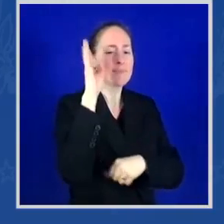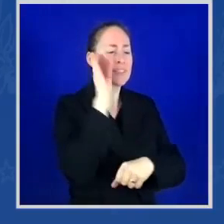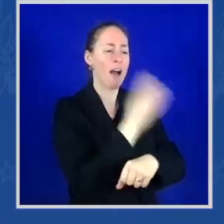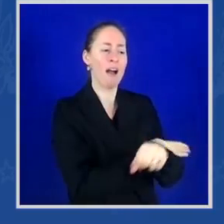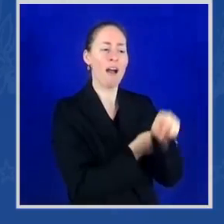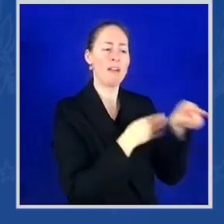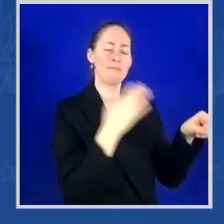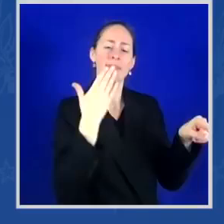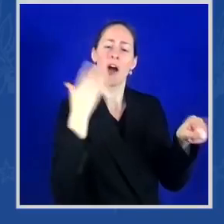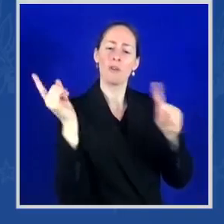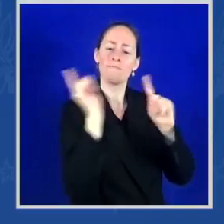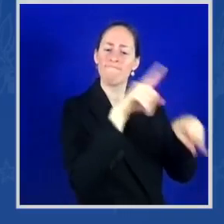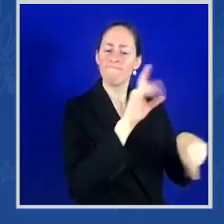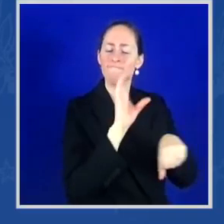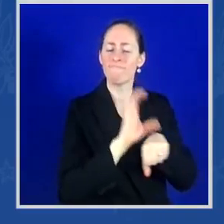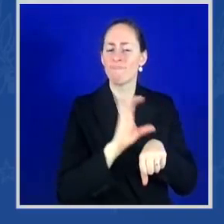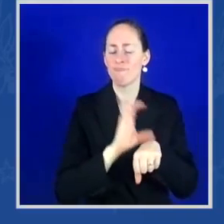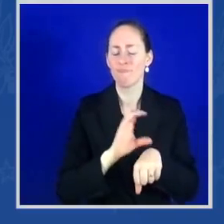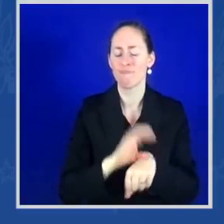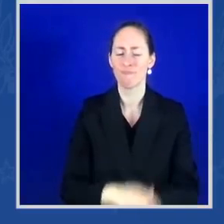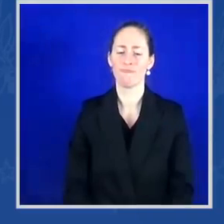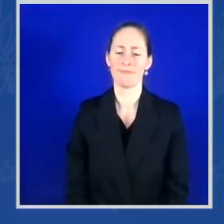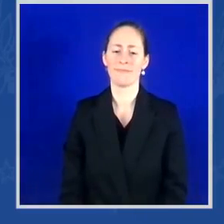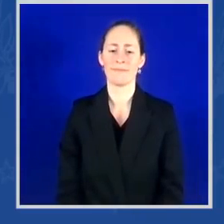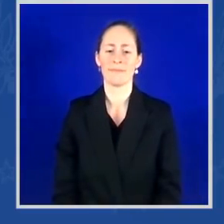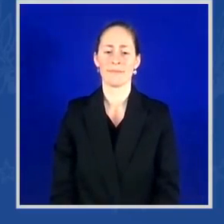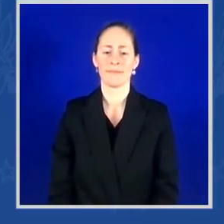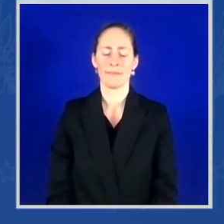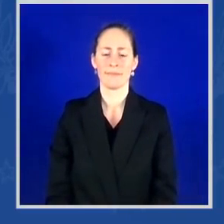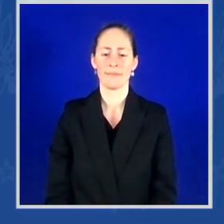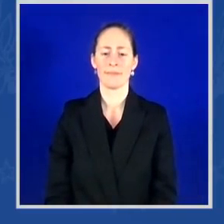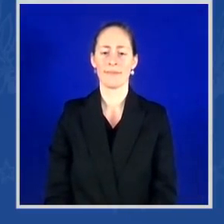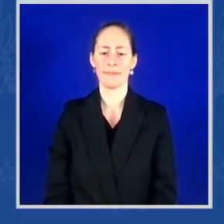And by the way, Hunter has had one shot,